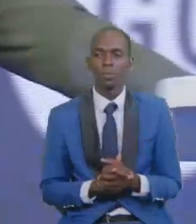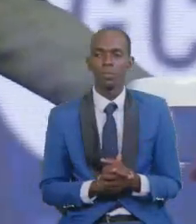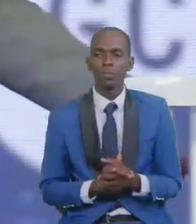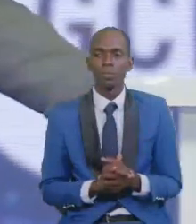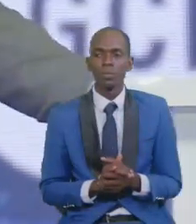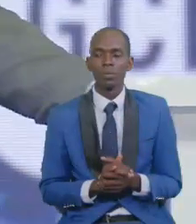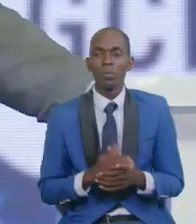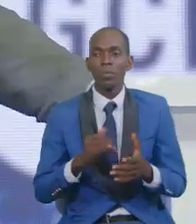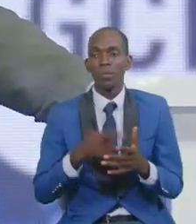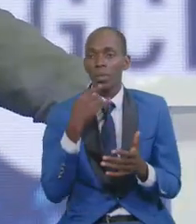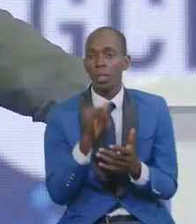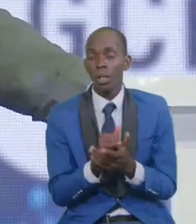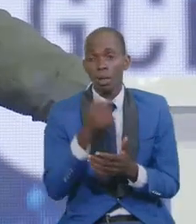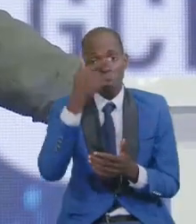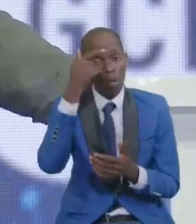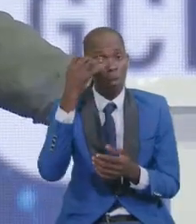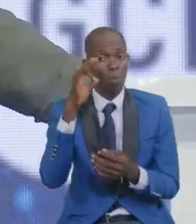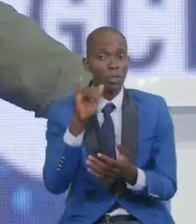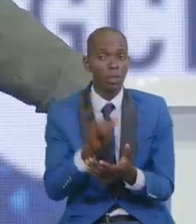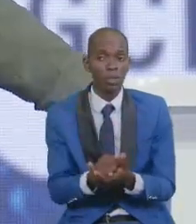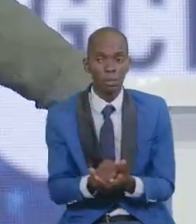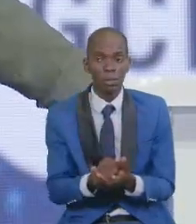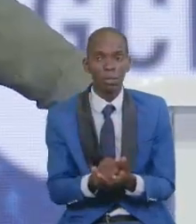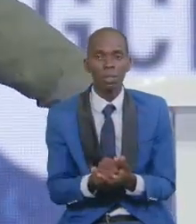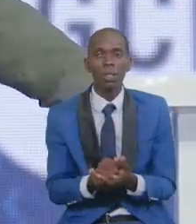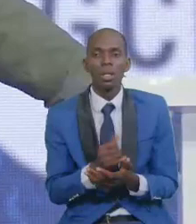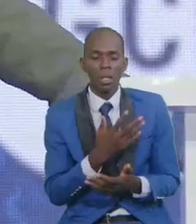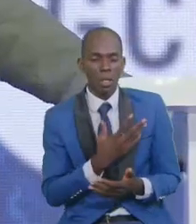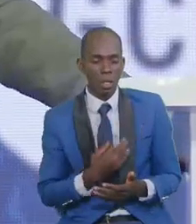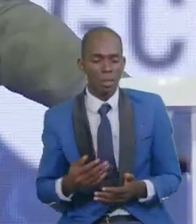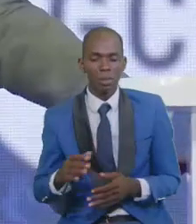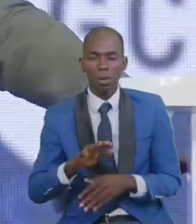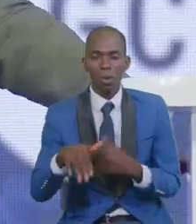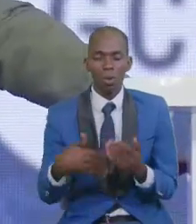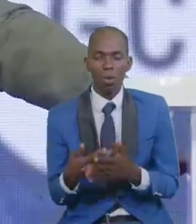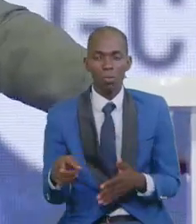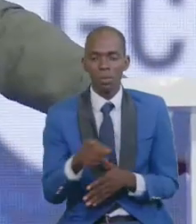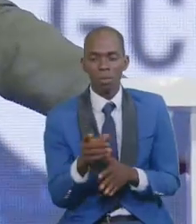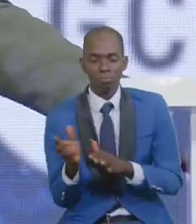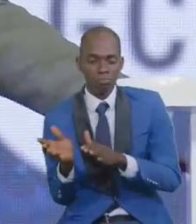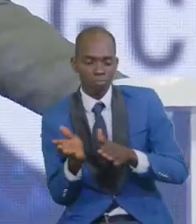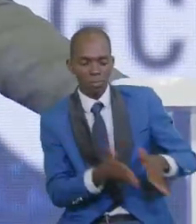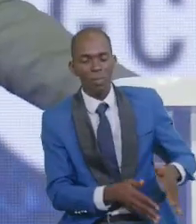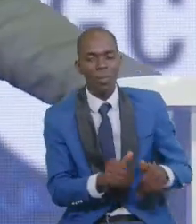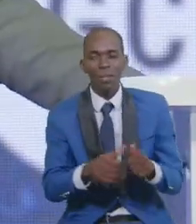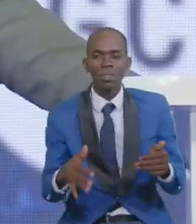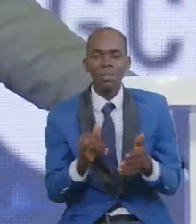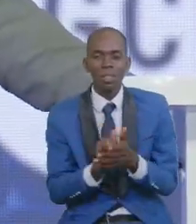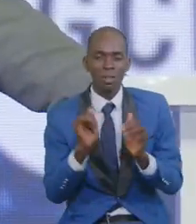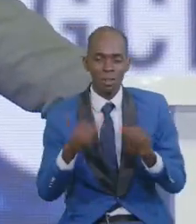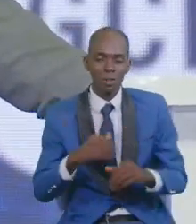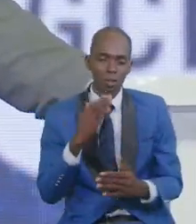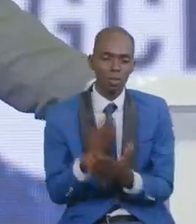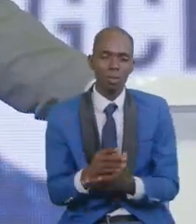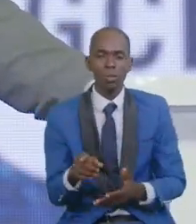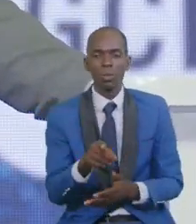He said, because of that, and they laid aside everything that will stop them.